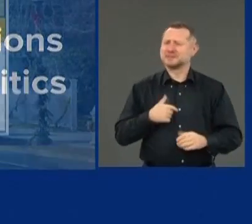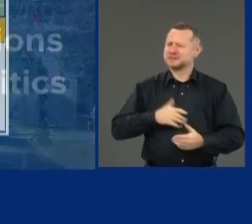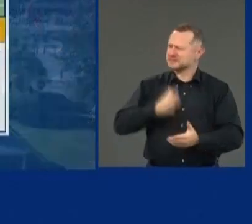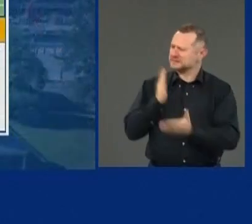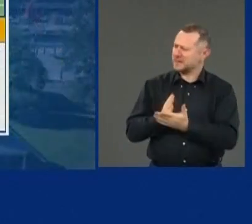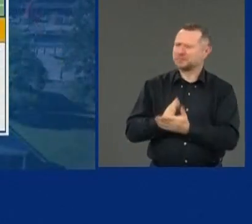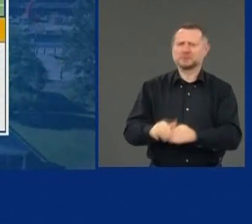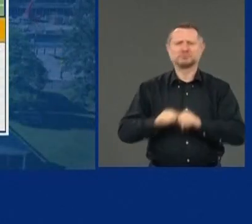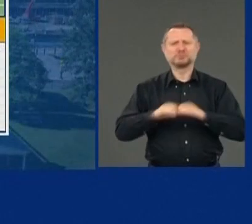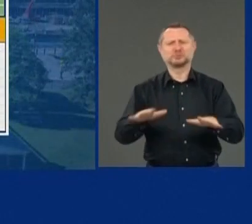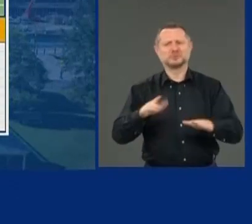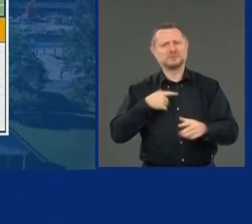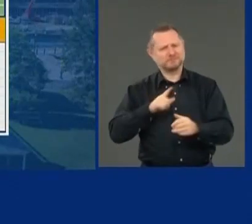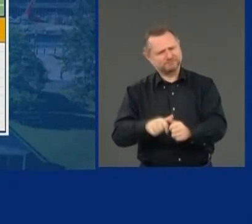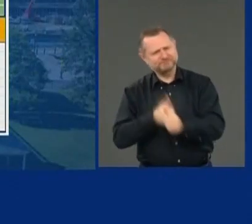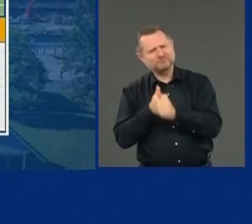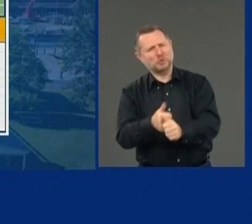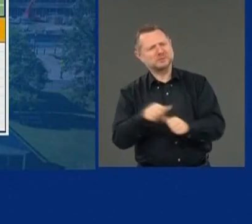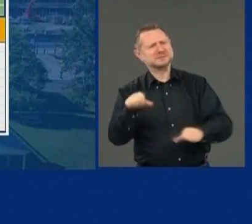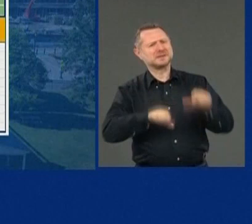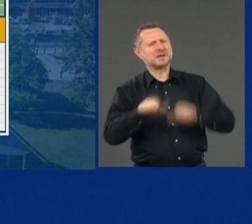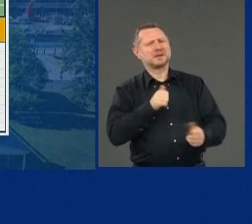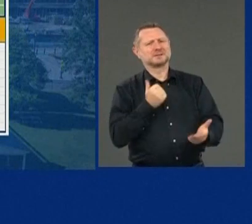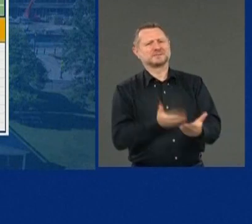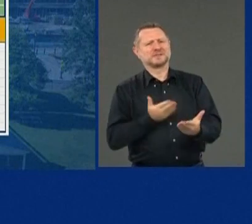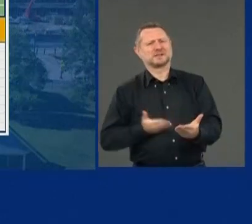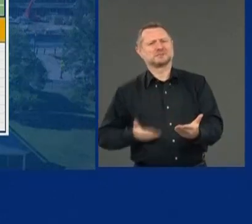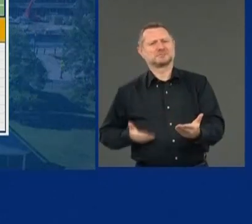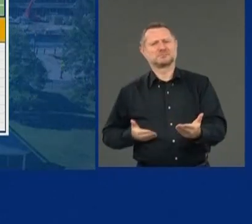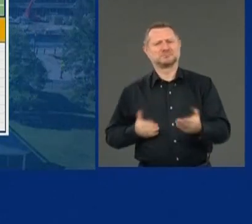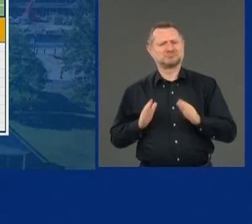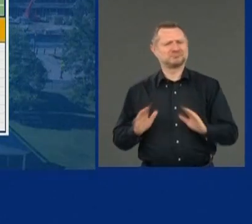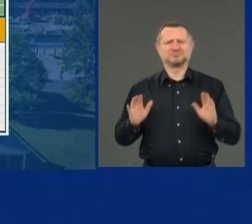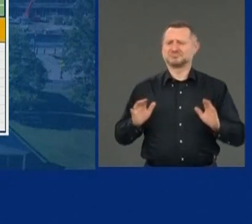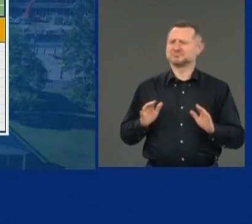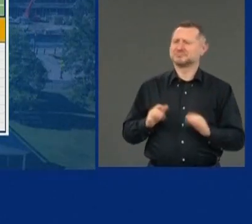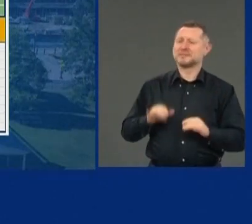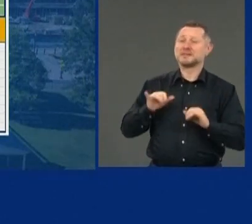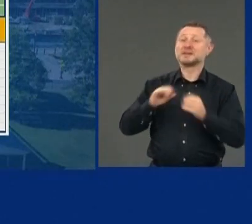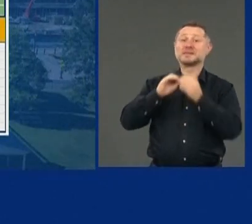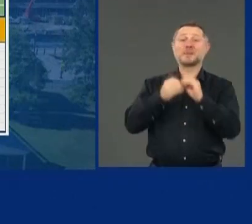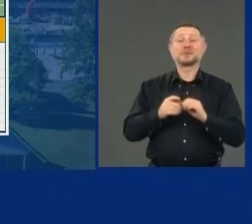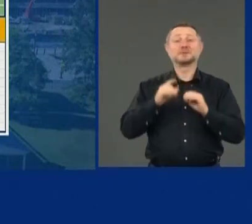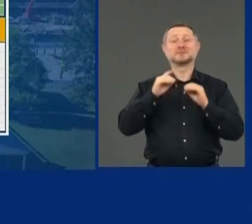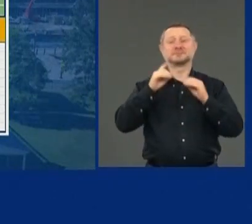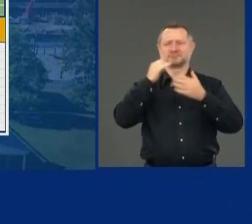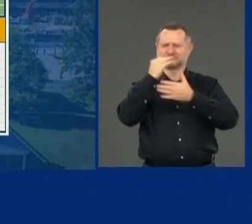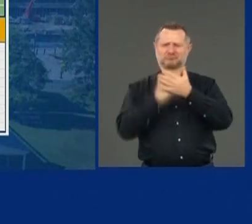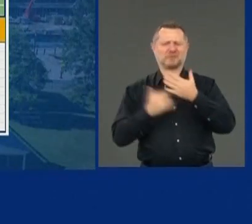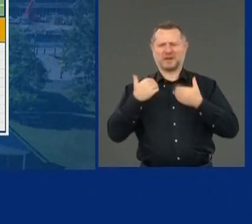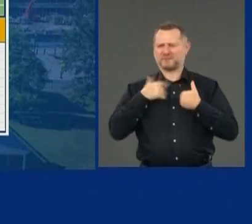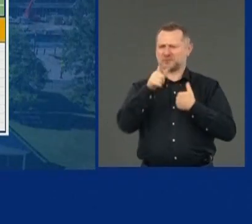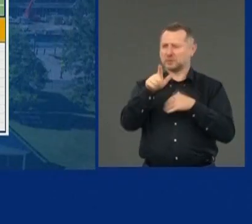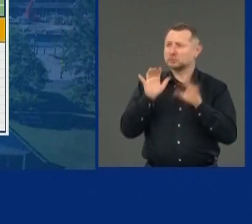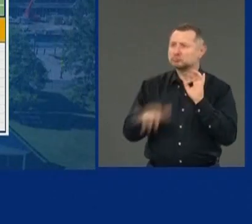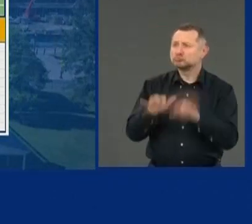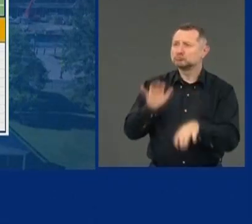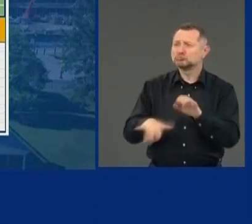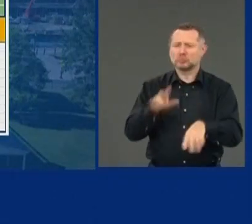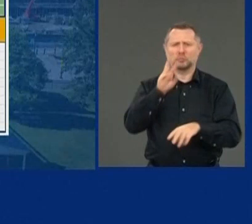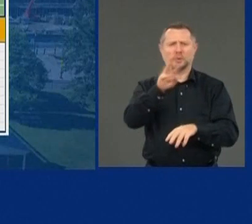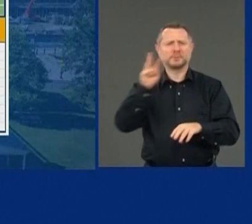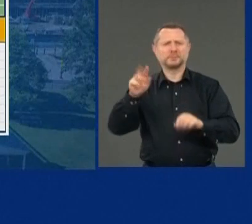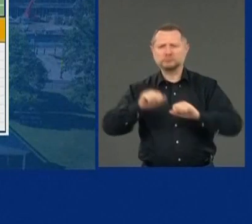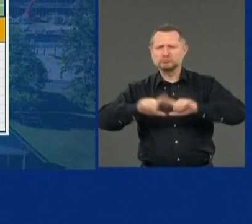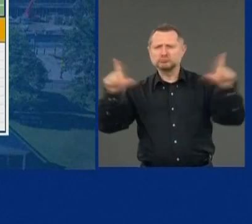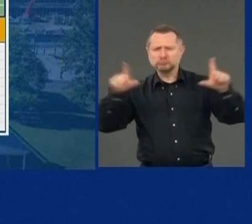not politics. We have all the numbers posted for all regions in the state. We want people to understand the numbers.